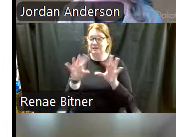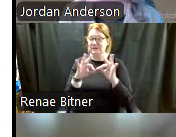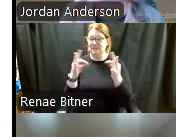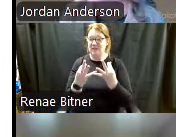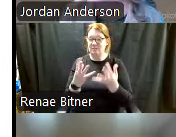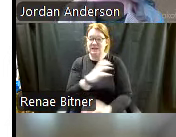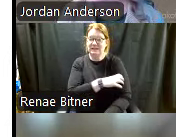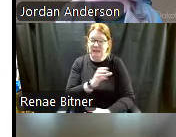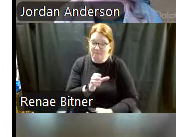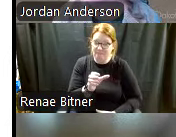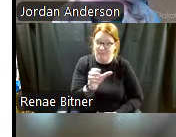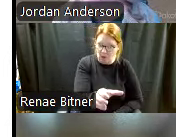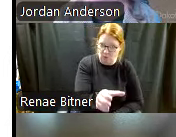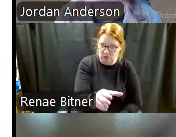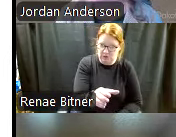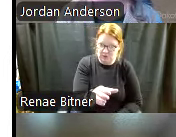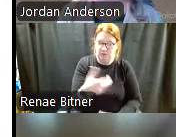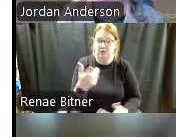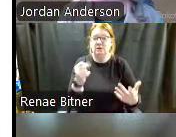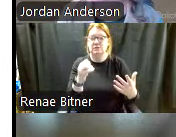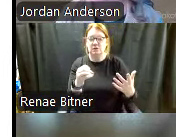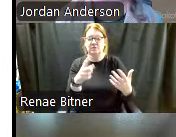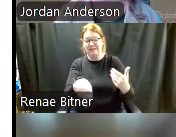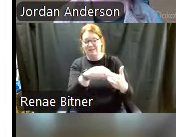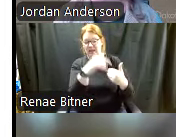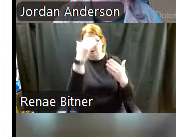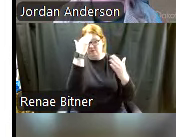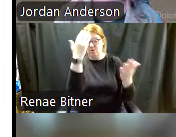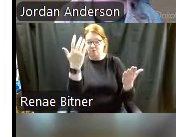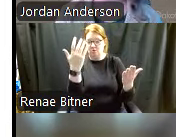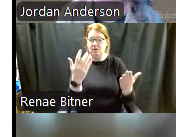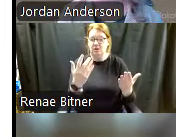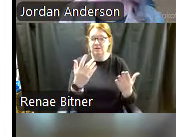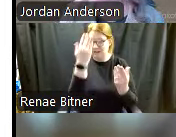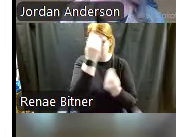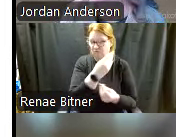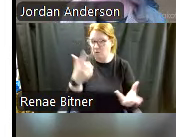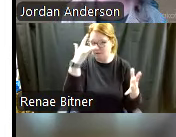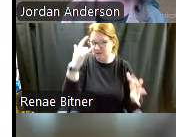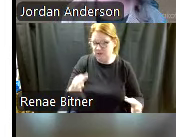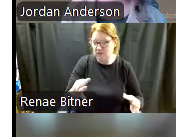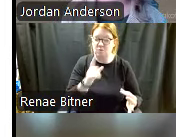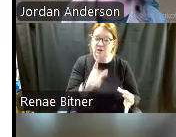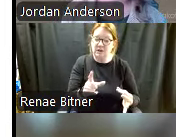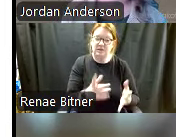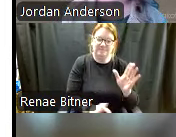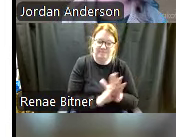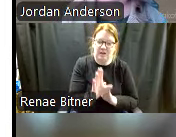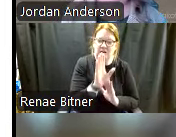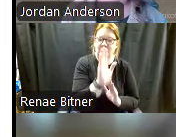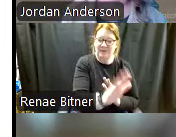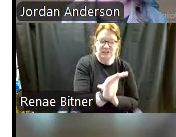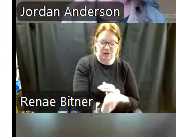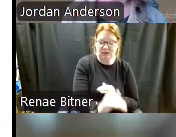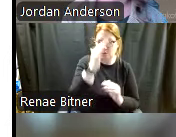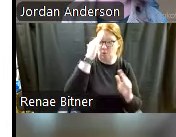concerns, knowledge, hopes, and dreams that ultimately inform decisions made by the family. So Nicole and I